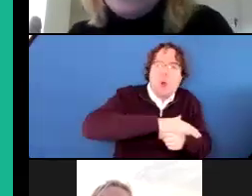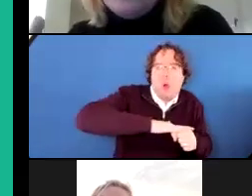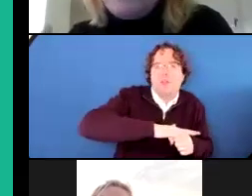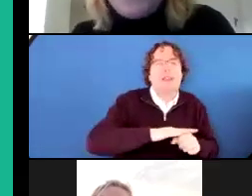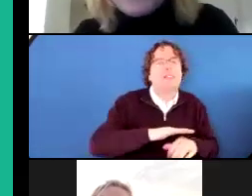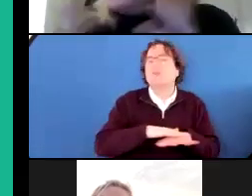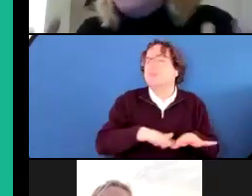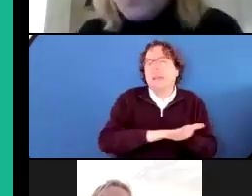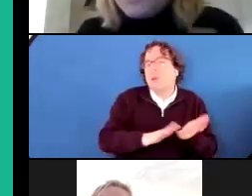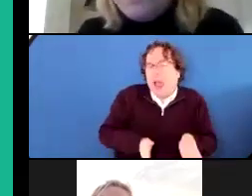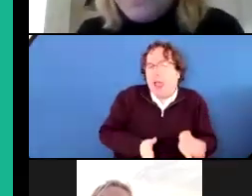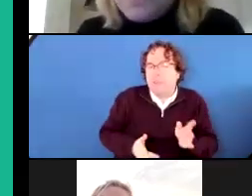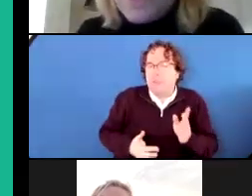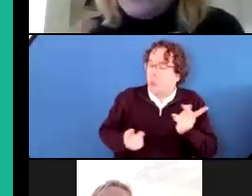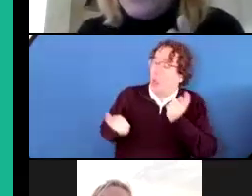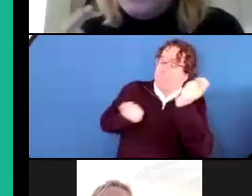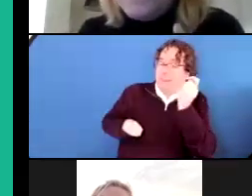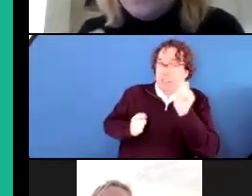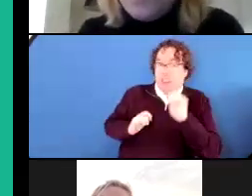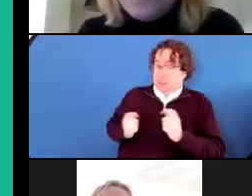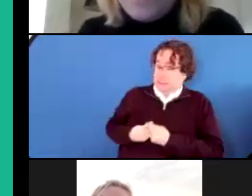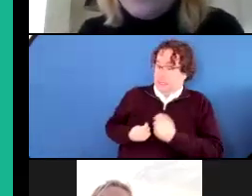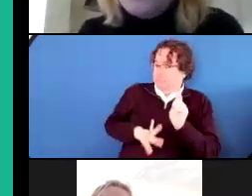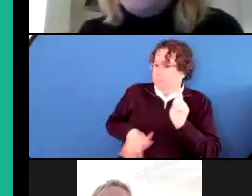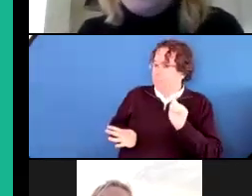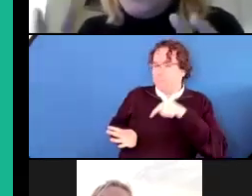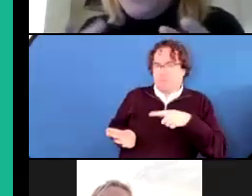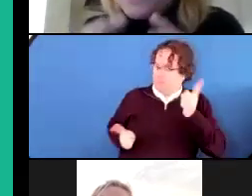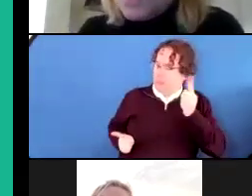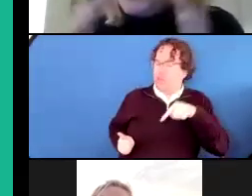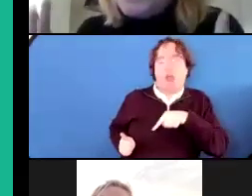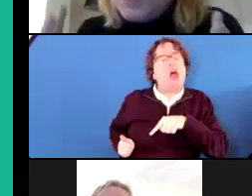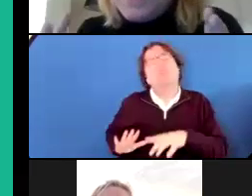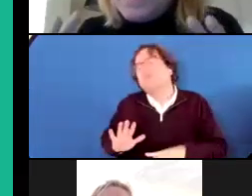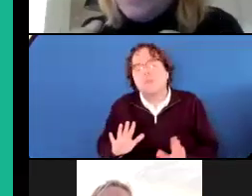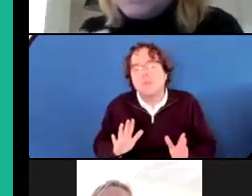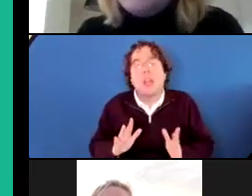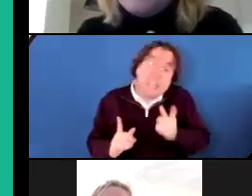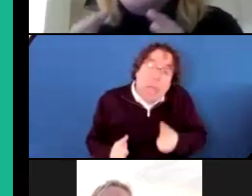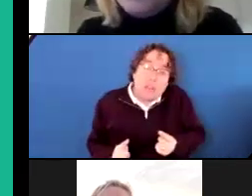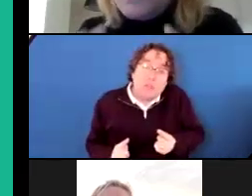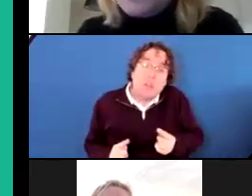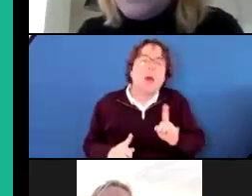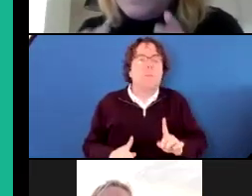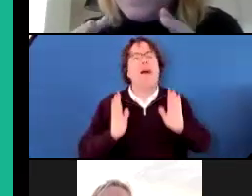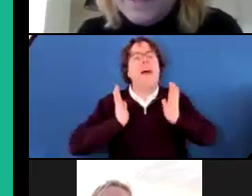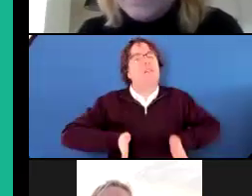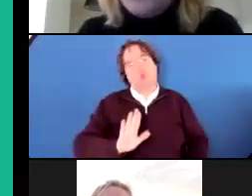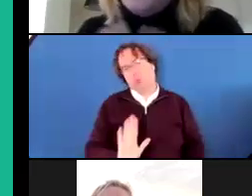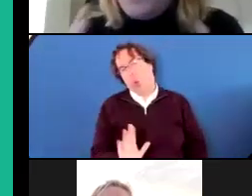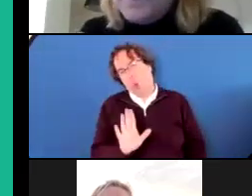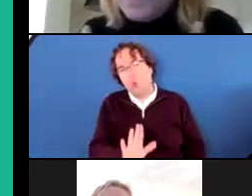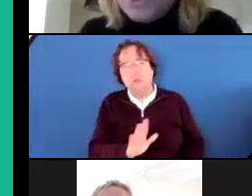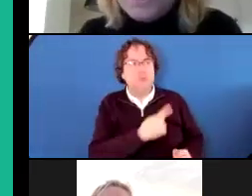leading people. It can also refer to how you lead and work with people, but that's not an eligibility criteria. You don't have to be